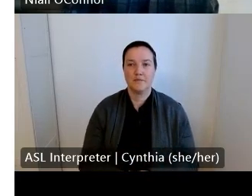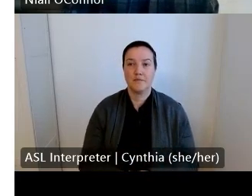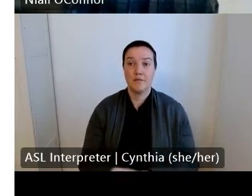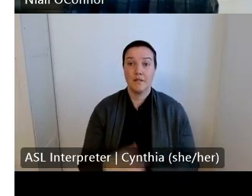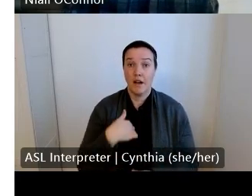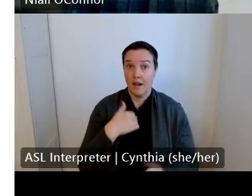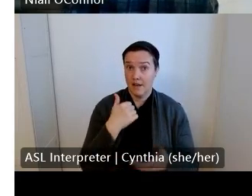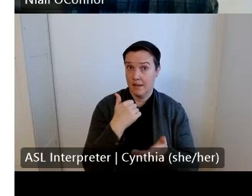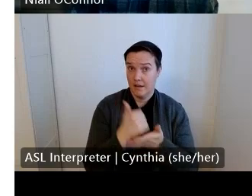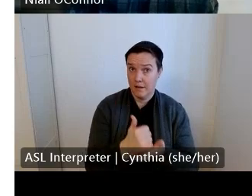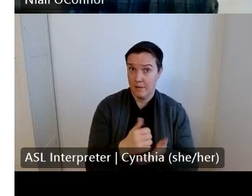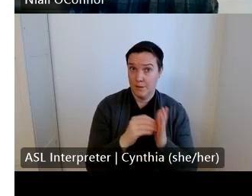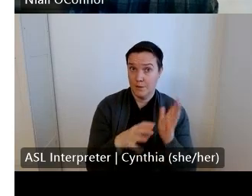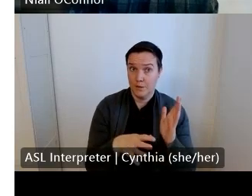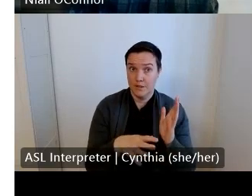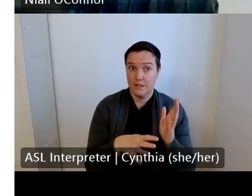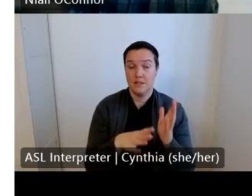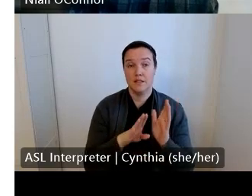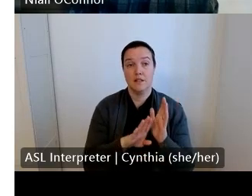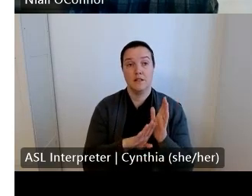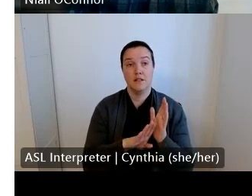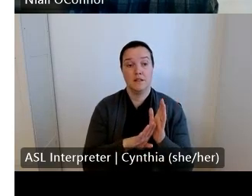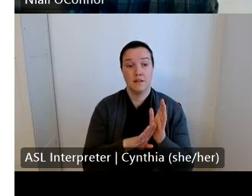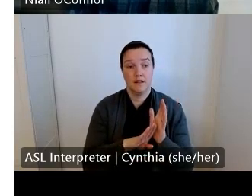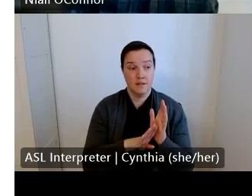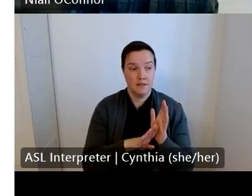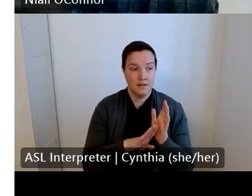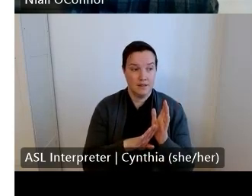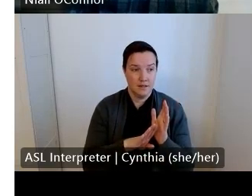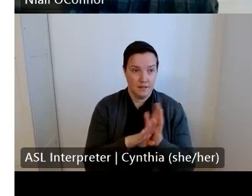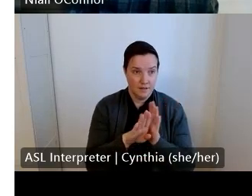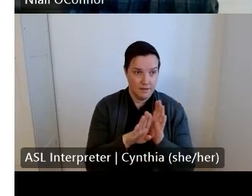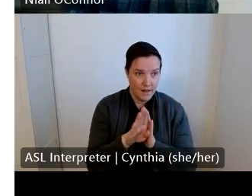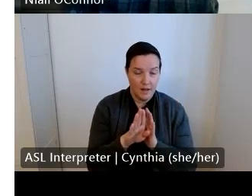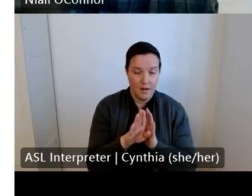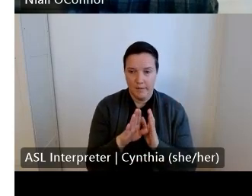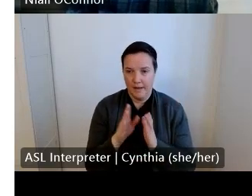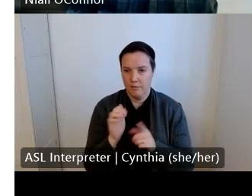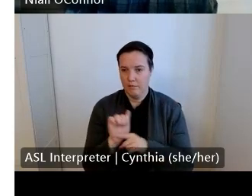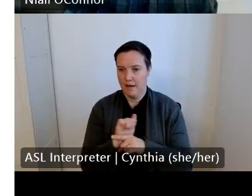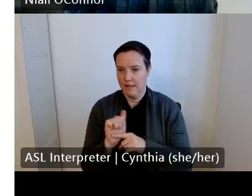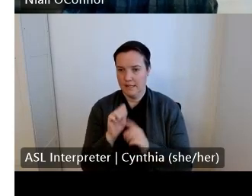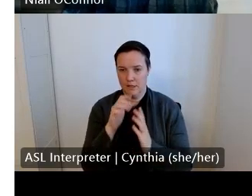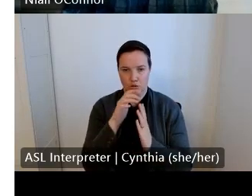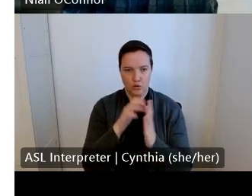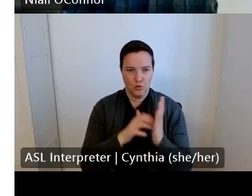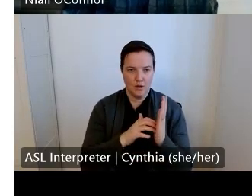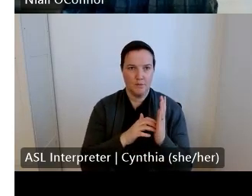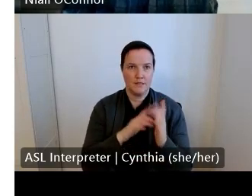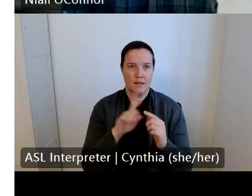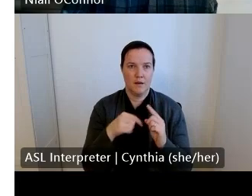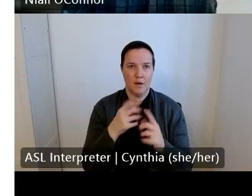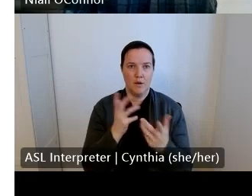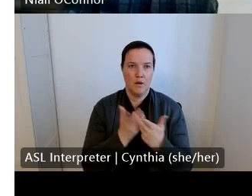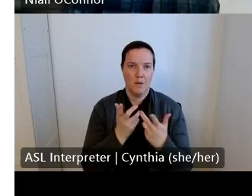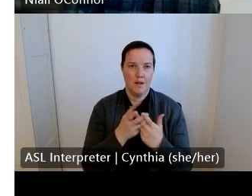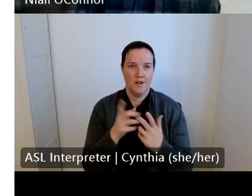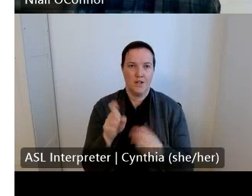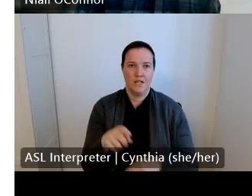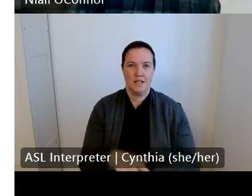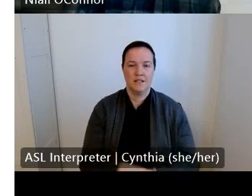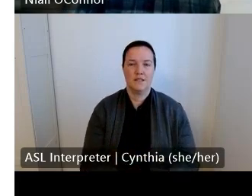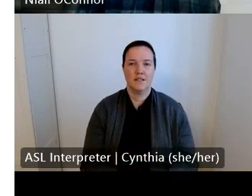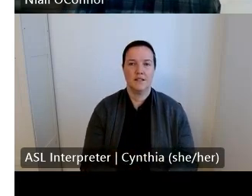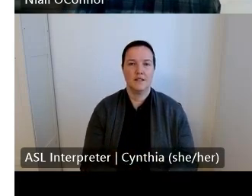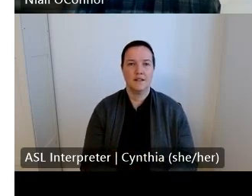students with creating and rehearsing scripts about their accommodation needs.